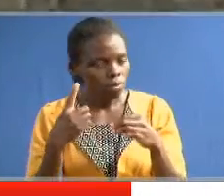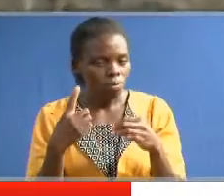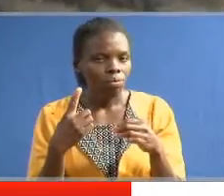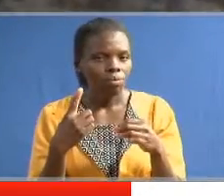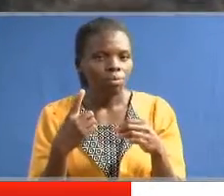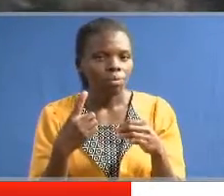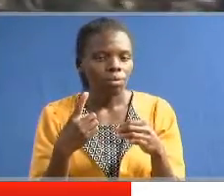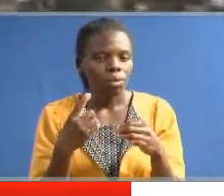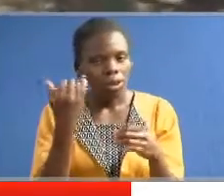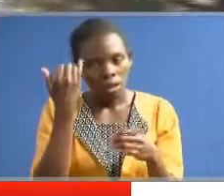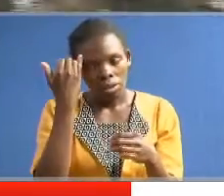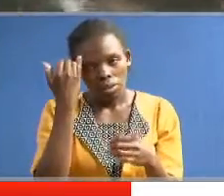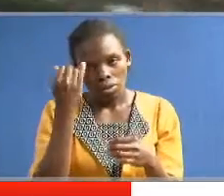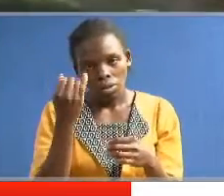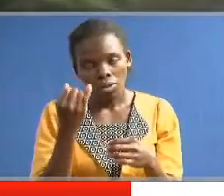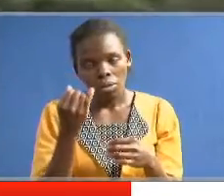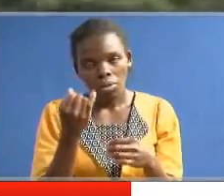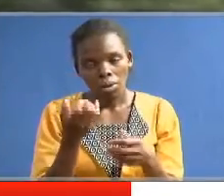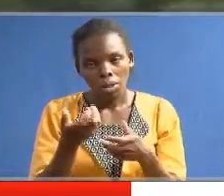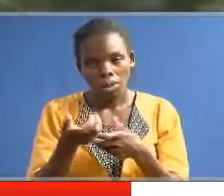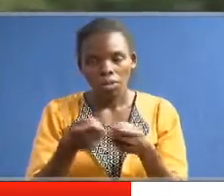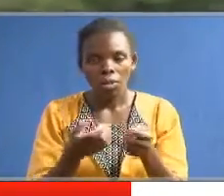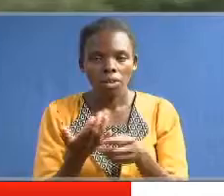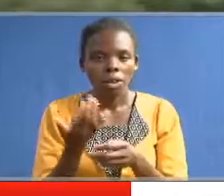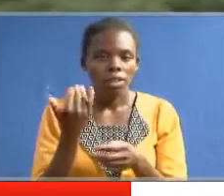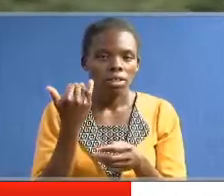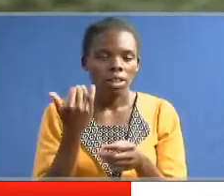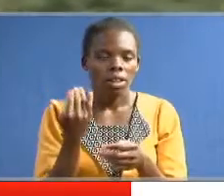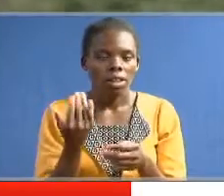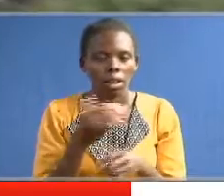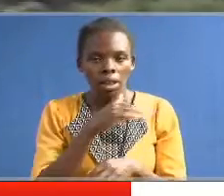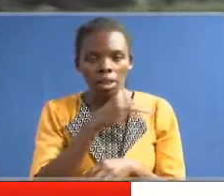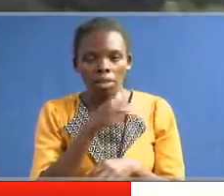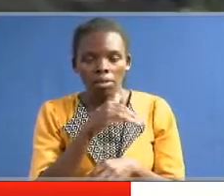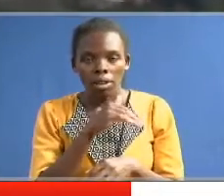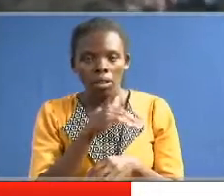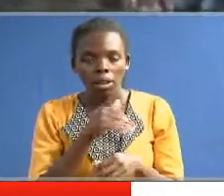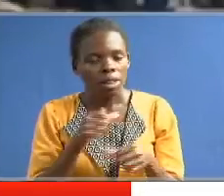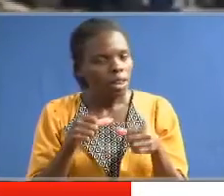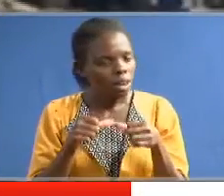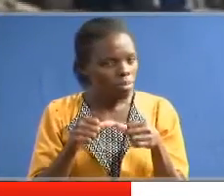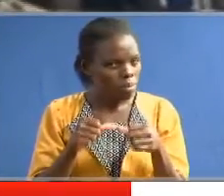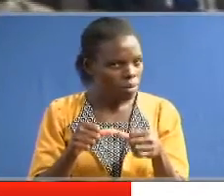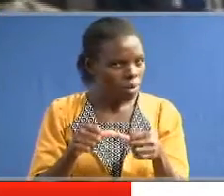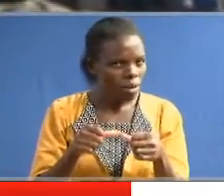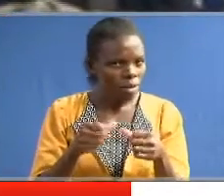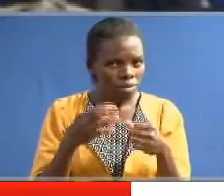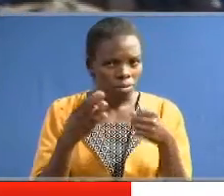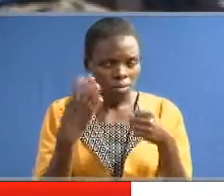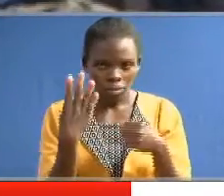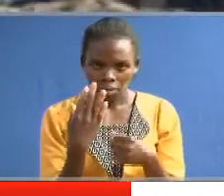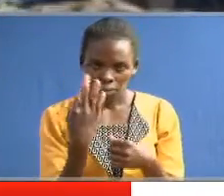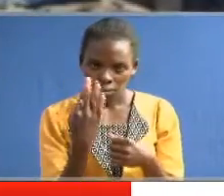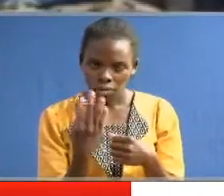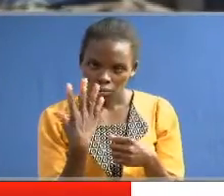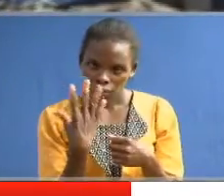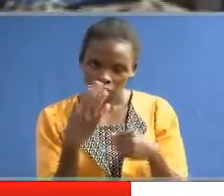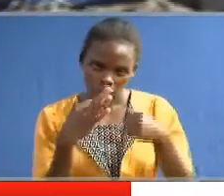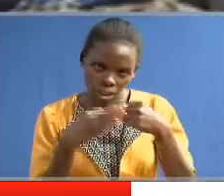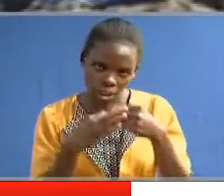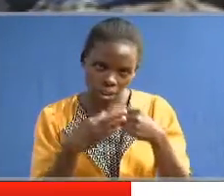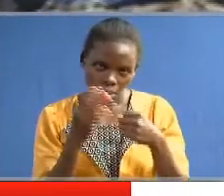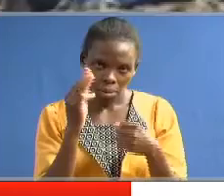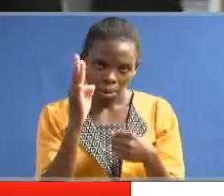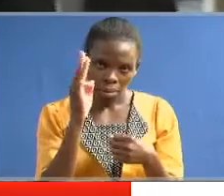retrieval, informed by the sighting of the vehicle yesterday evening. The vehicle remains some 58 meters deep in the